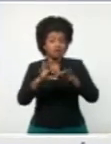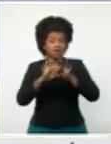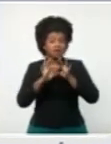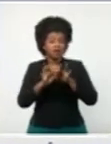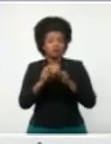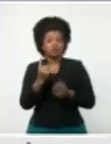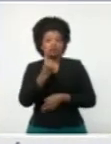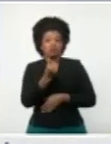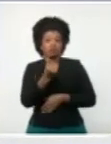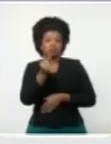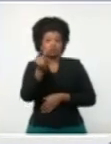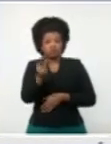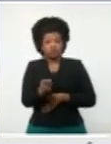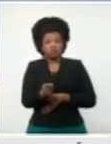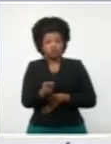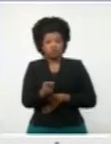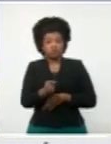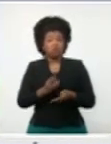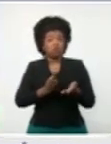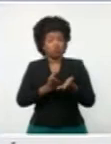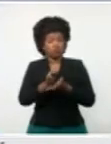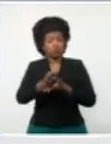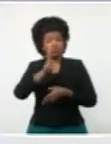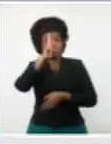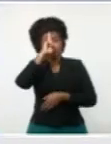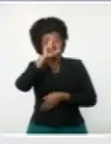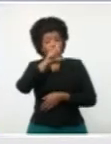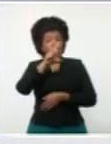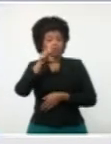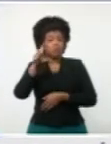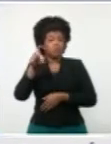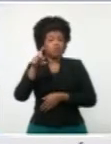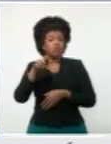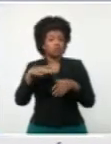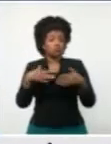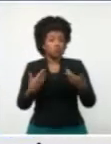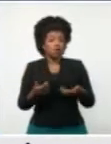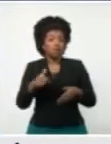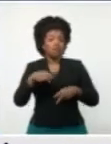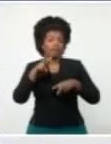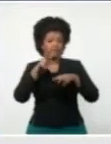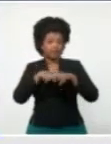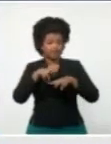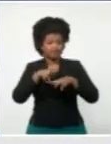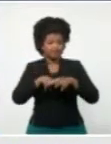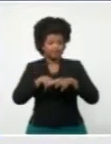12 people were discharged yesterday for a cumulative total of